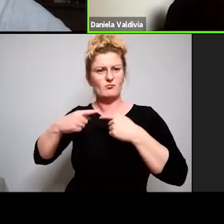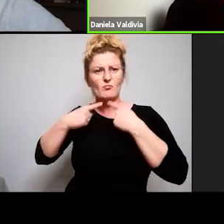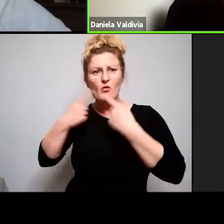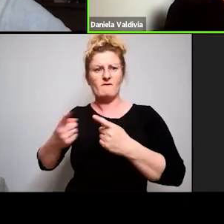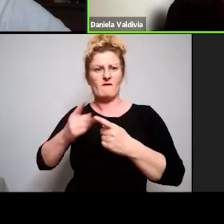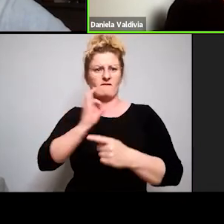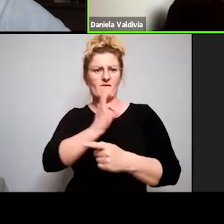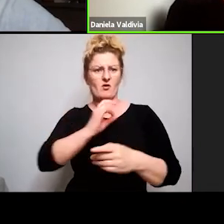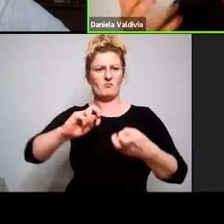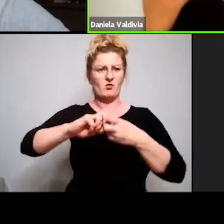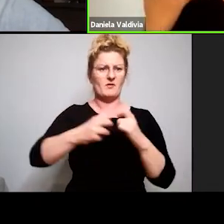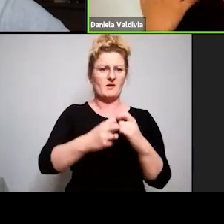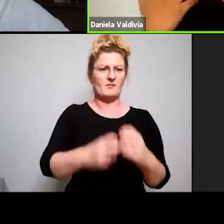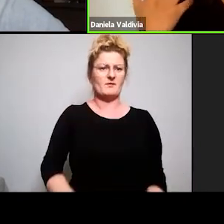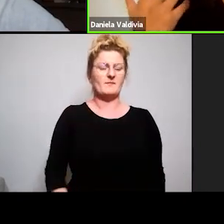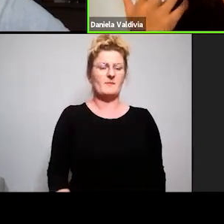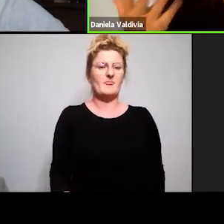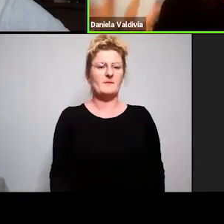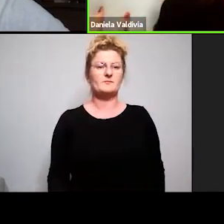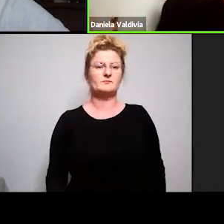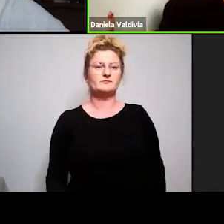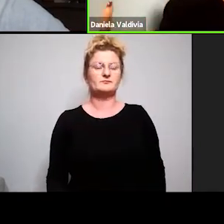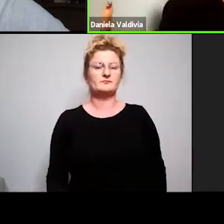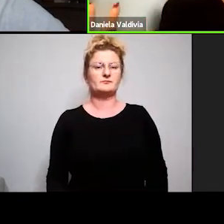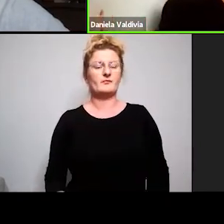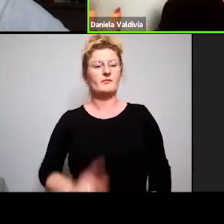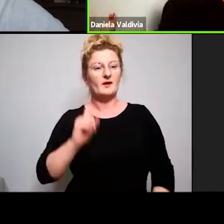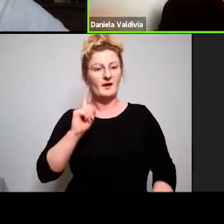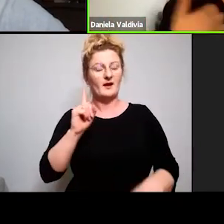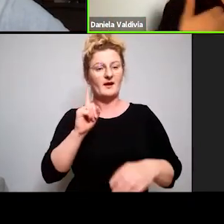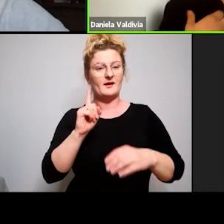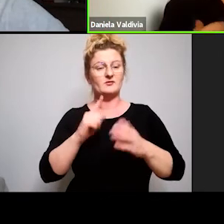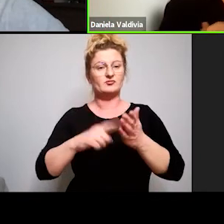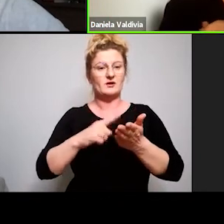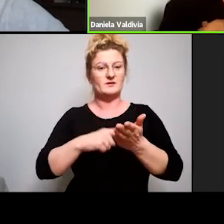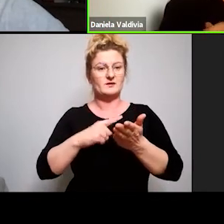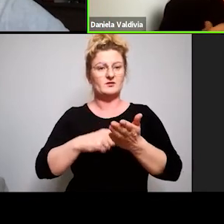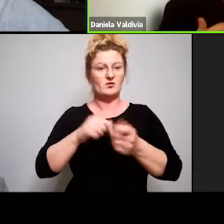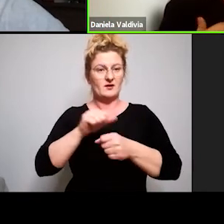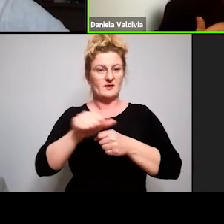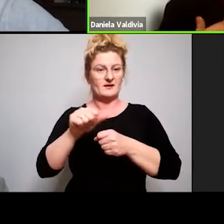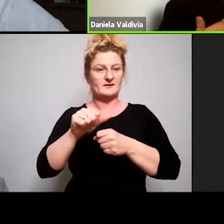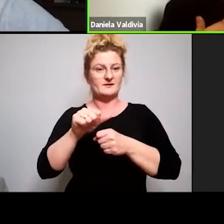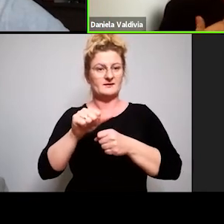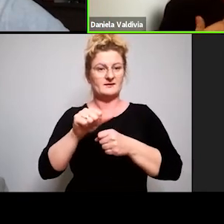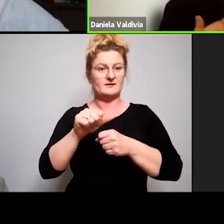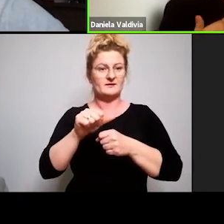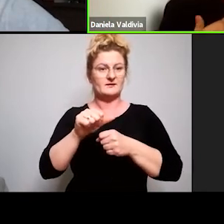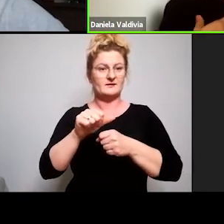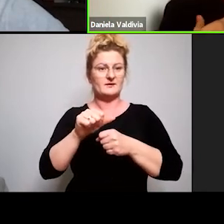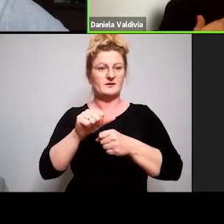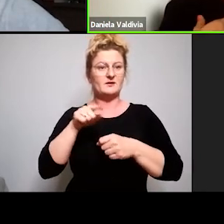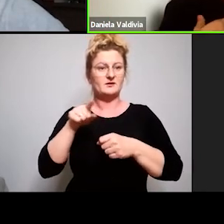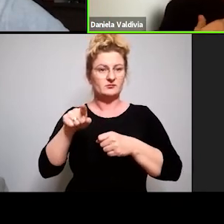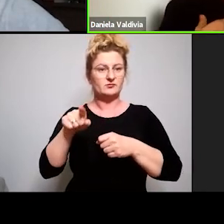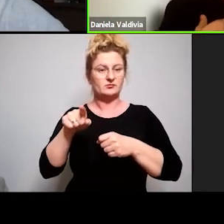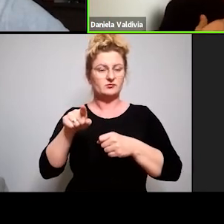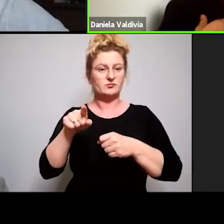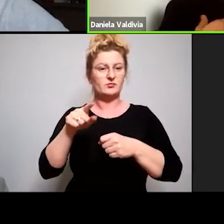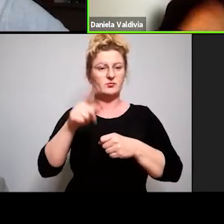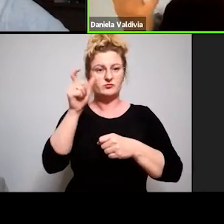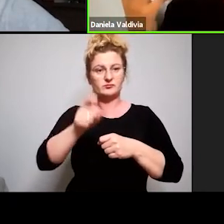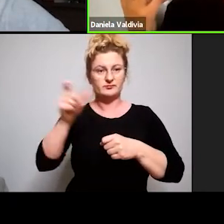them, asking them, and not understanding anything of what she has been going through. So it's